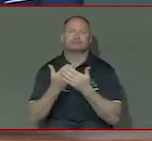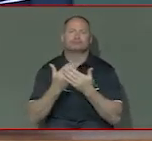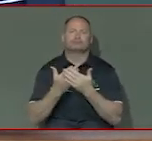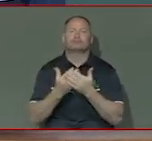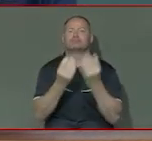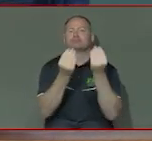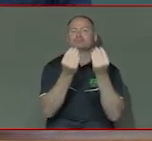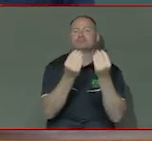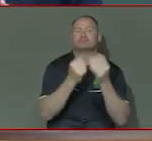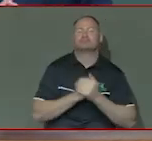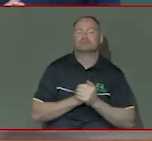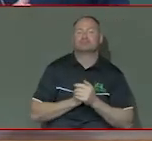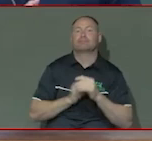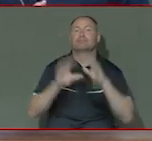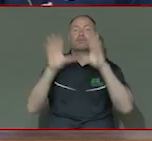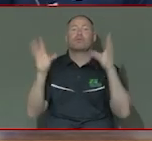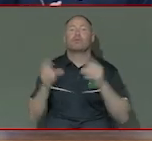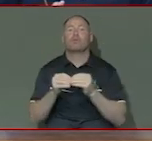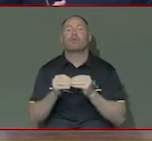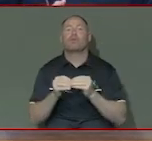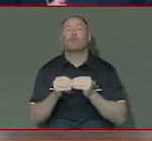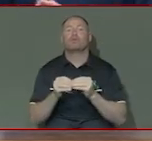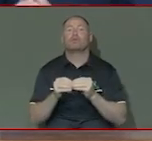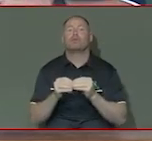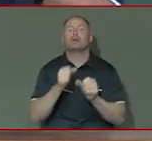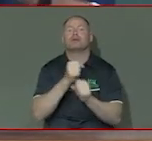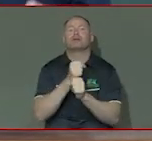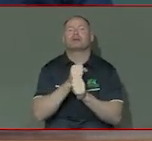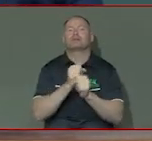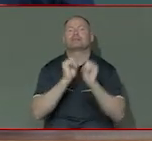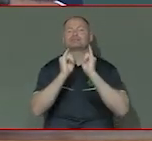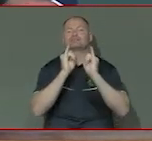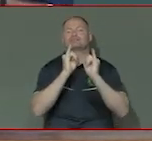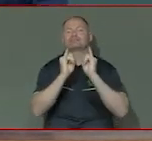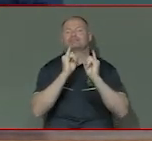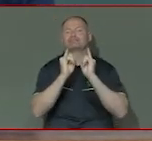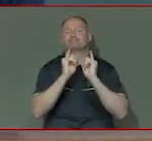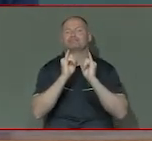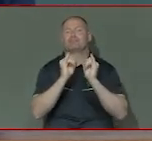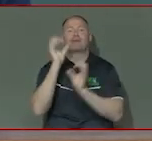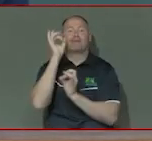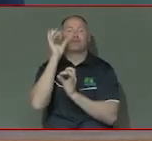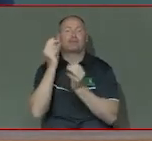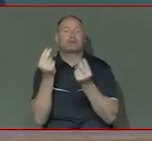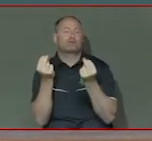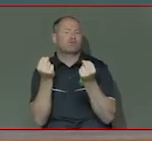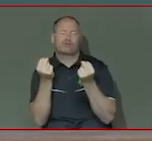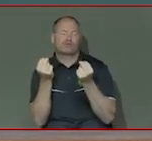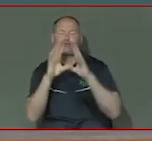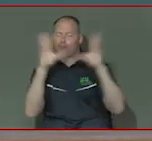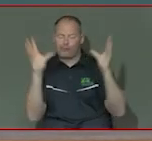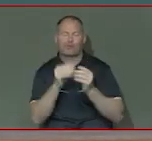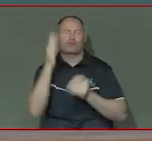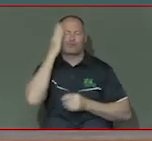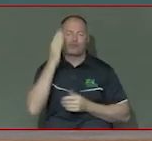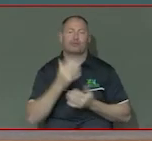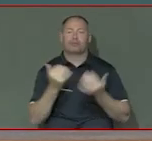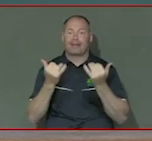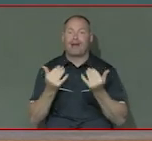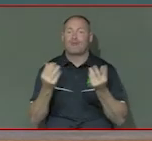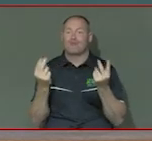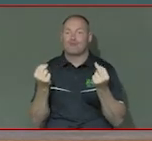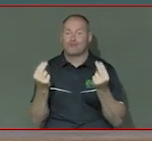these come from grade 11. That's nothing new, so you know all of them. Now we get to the new